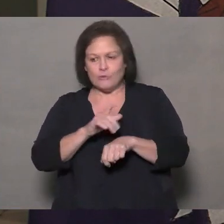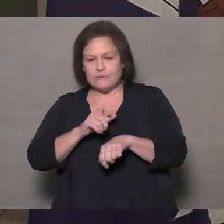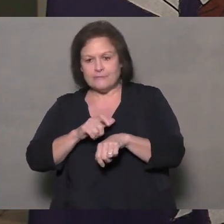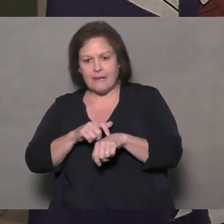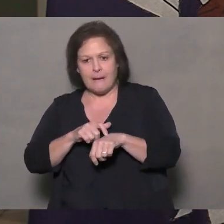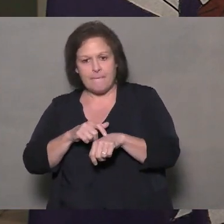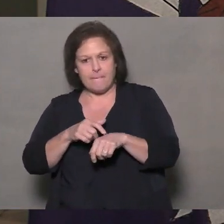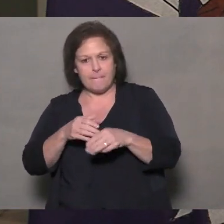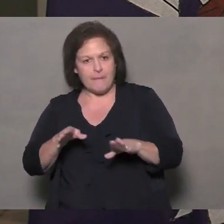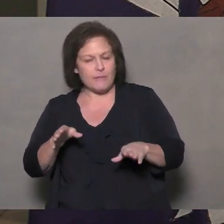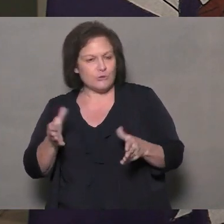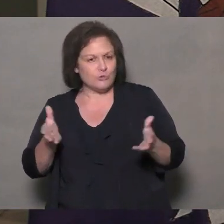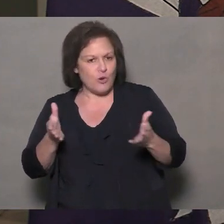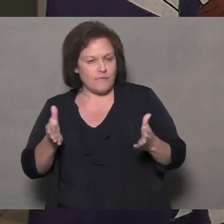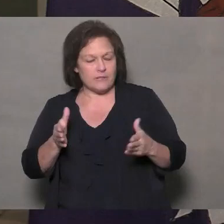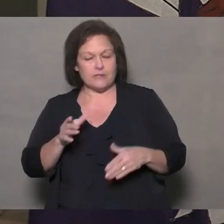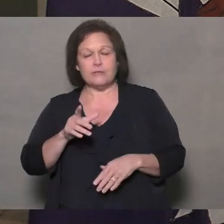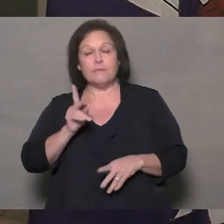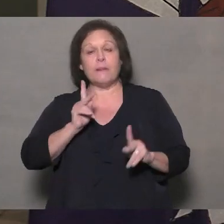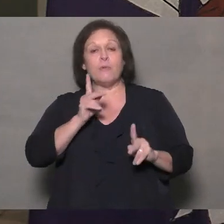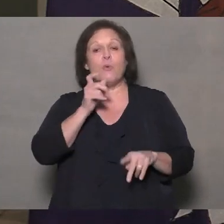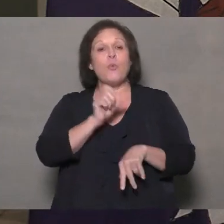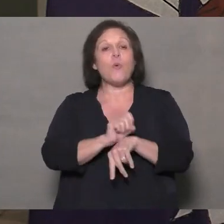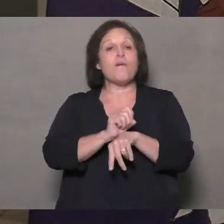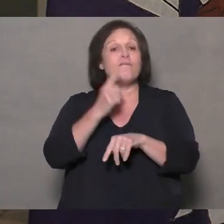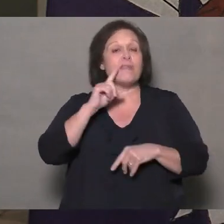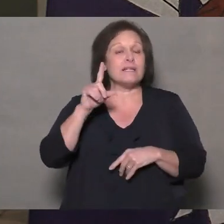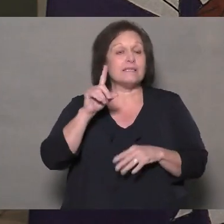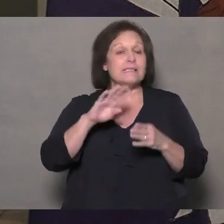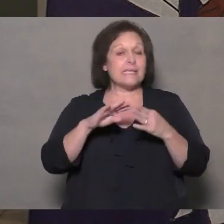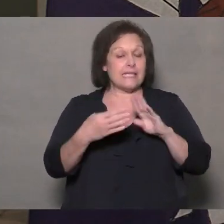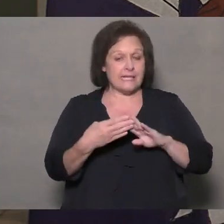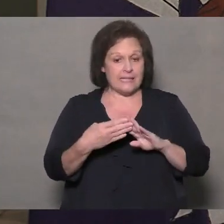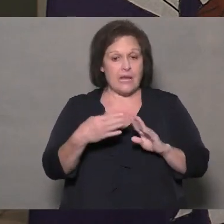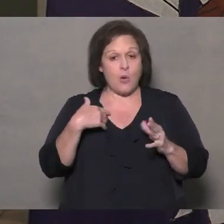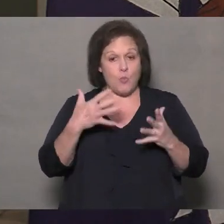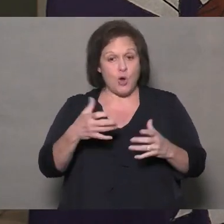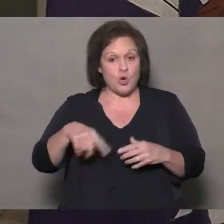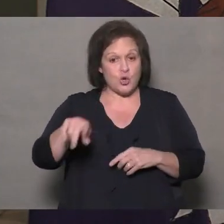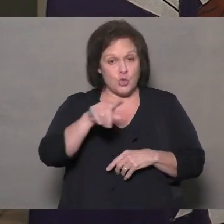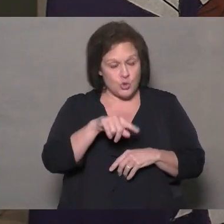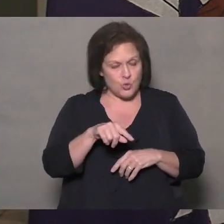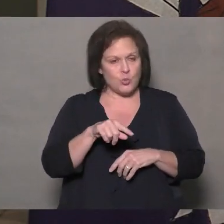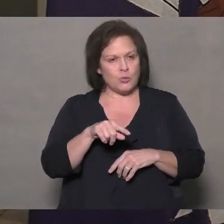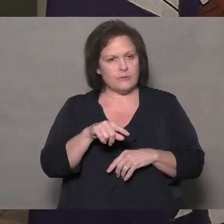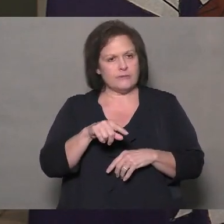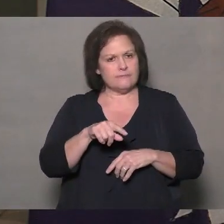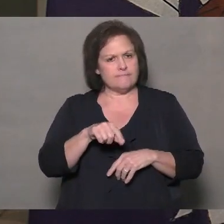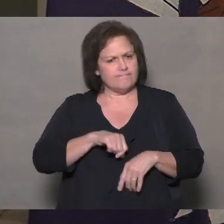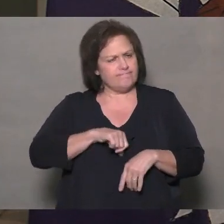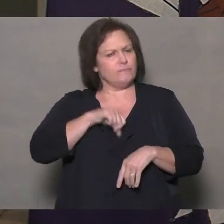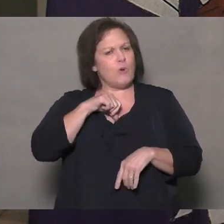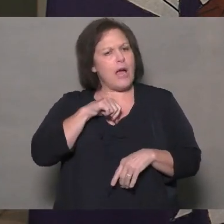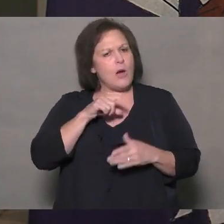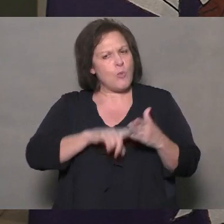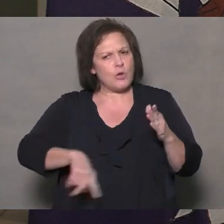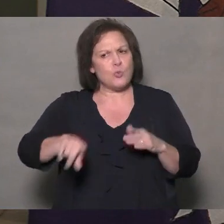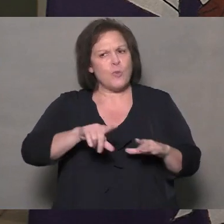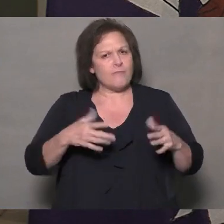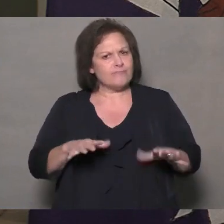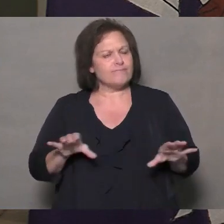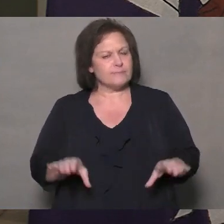To all of our city employees, I want you to take pride in what you have